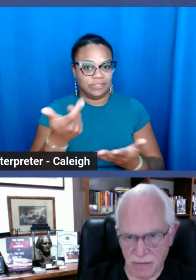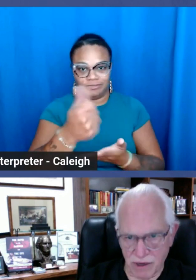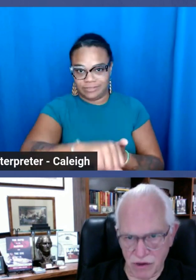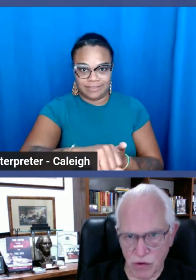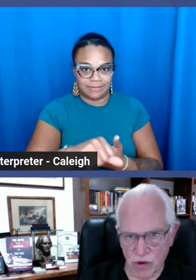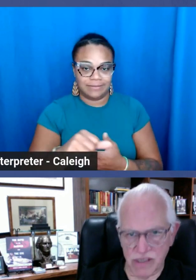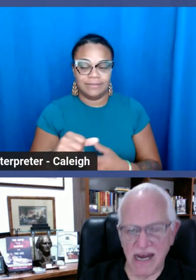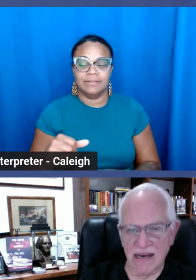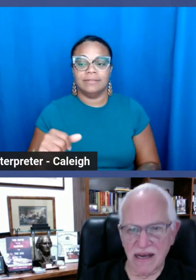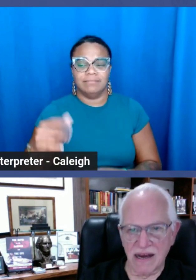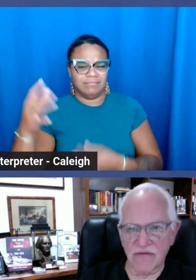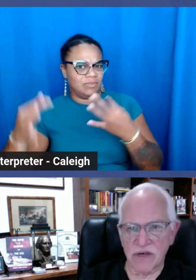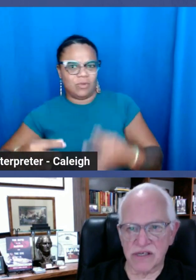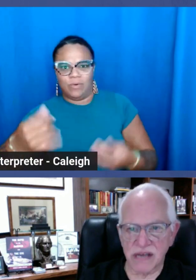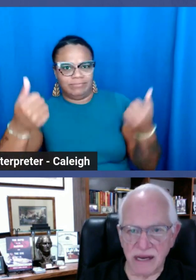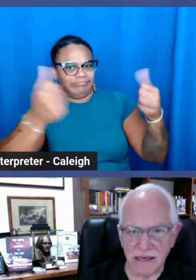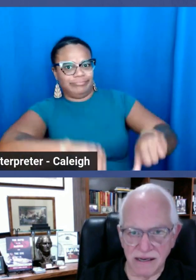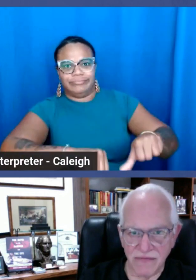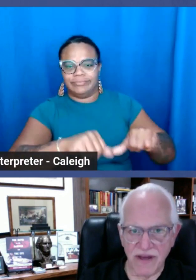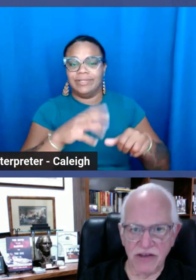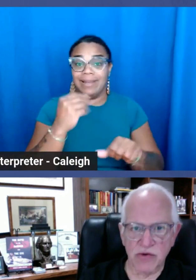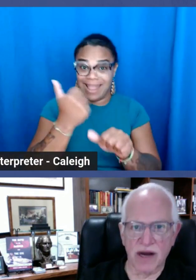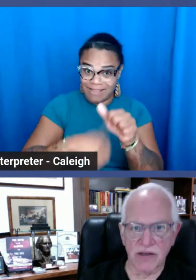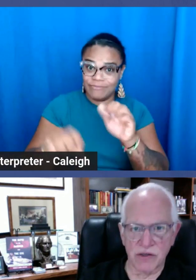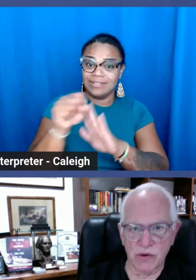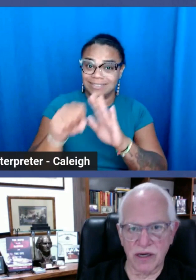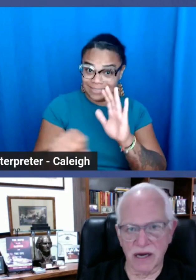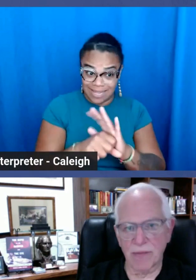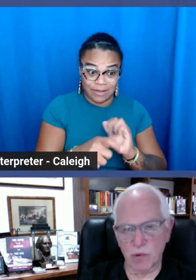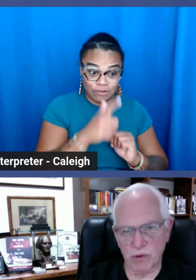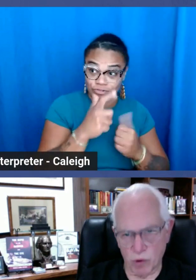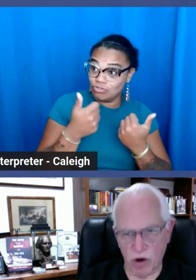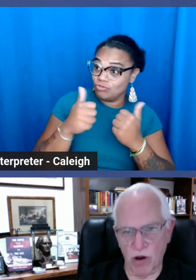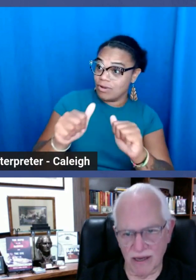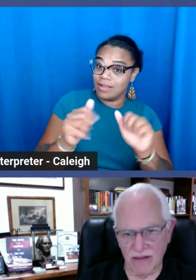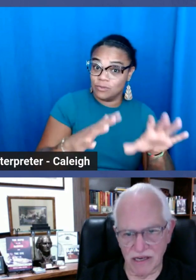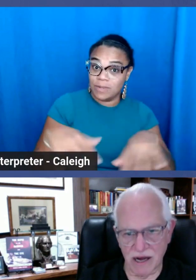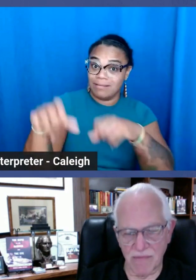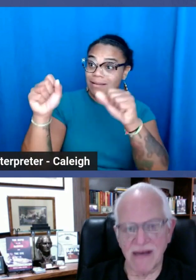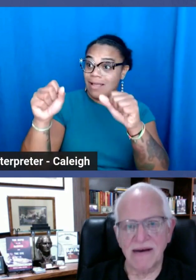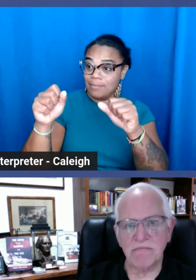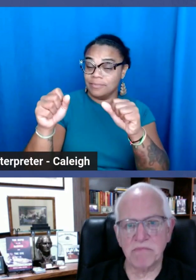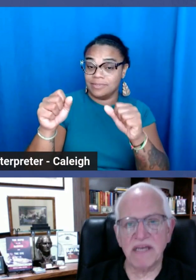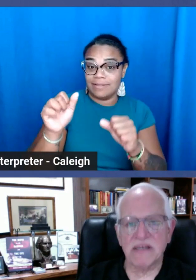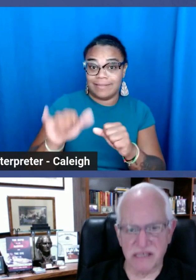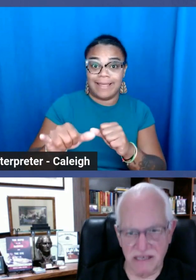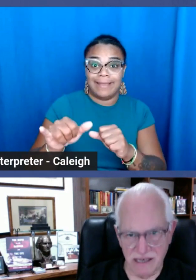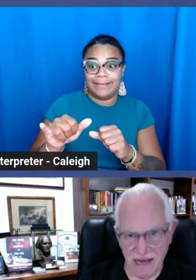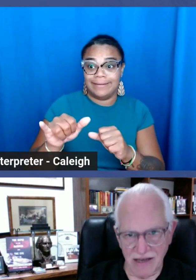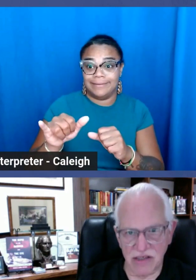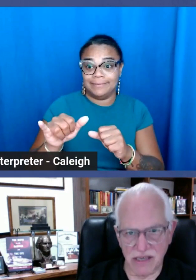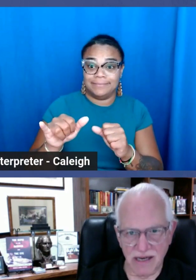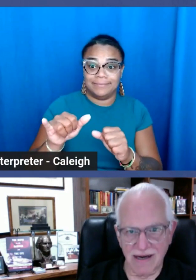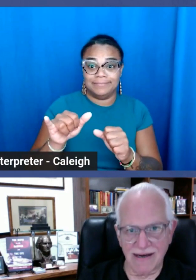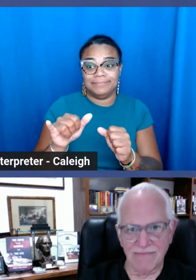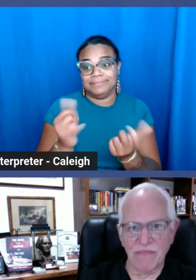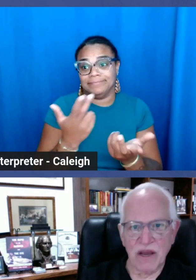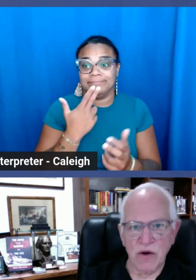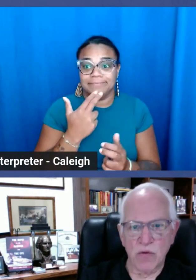struck down by the courts. And every state that had tried to adopt what were called at the time mini